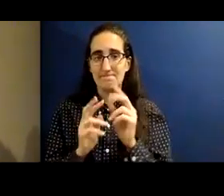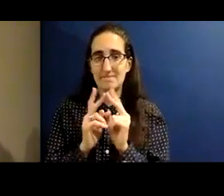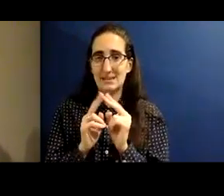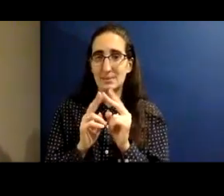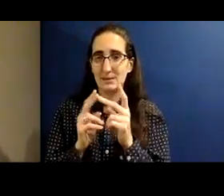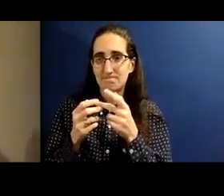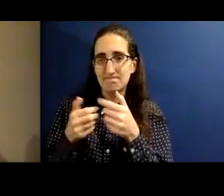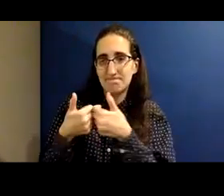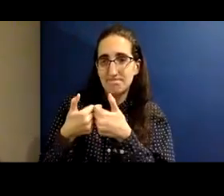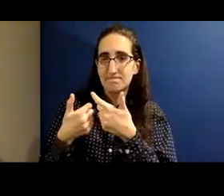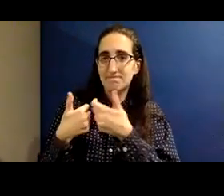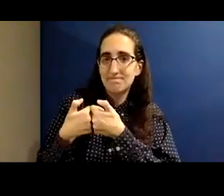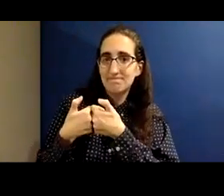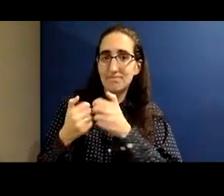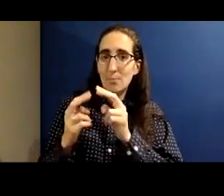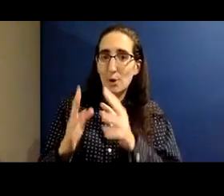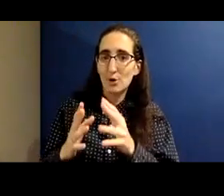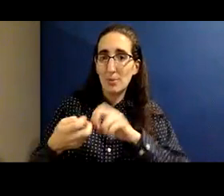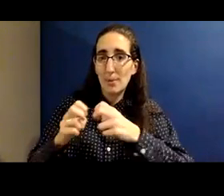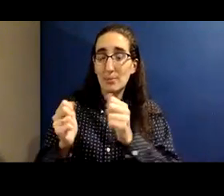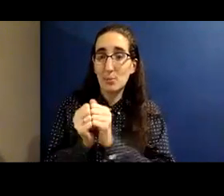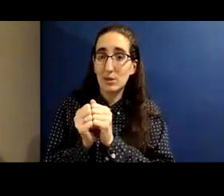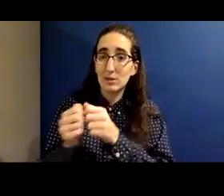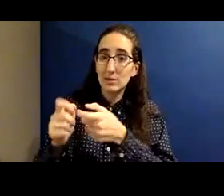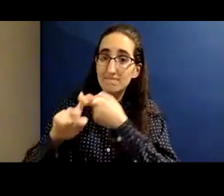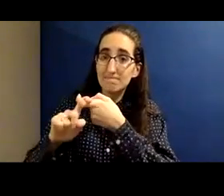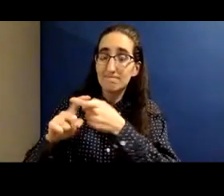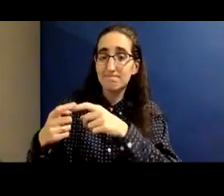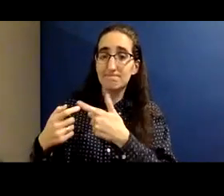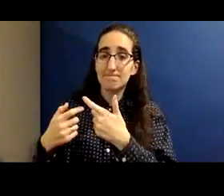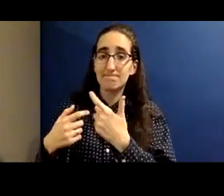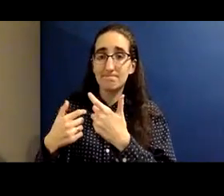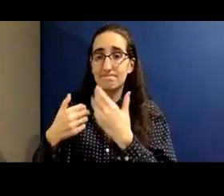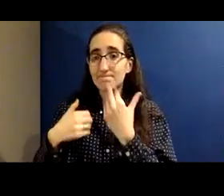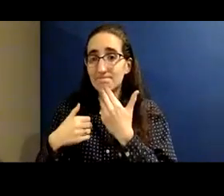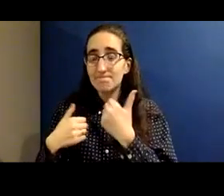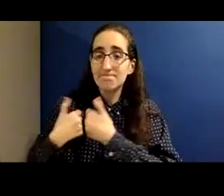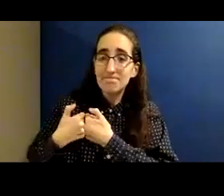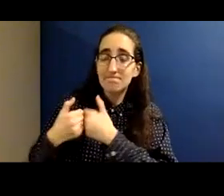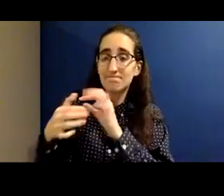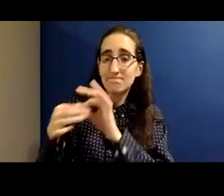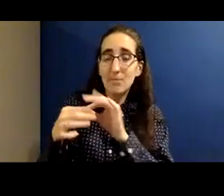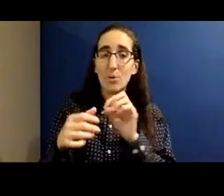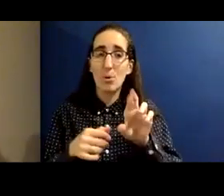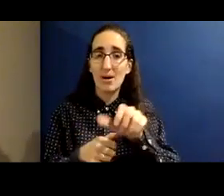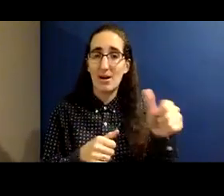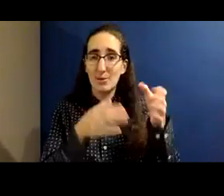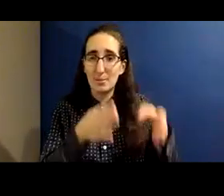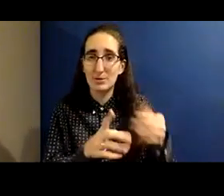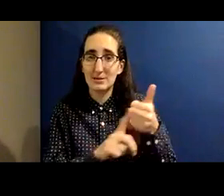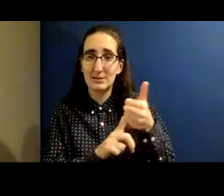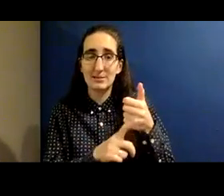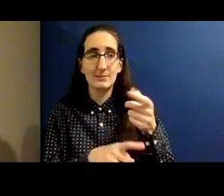problem. So either perhaps with a significant other or with another person in